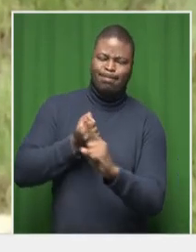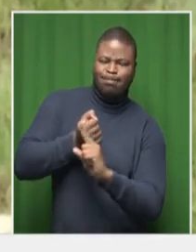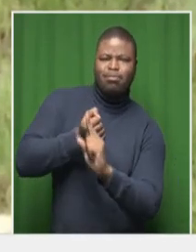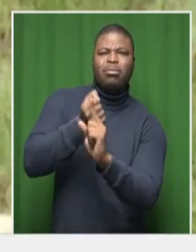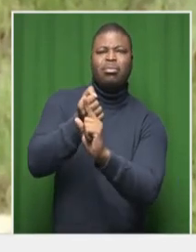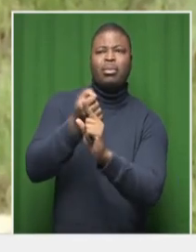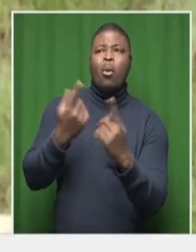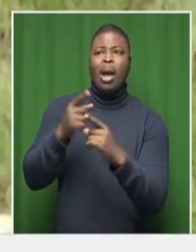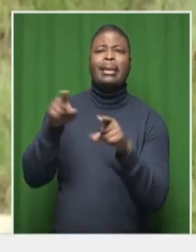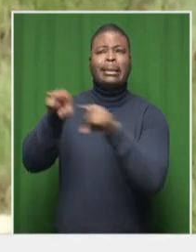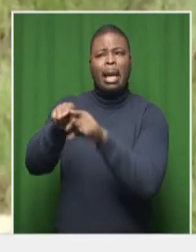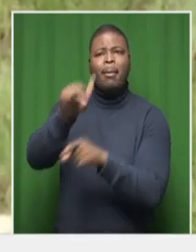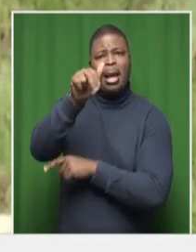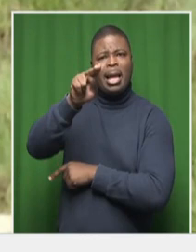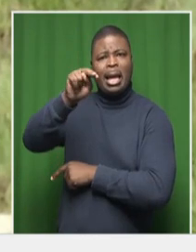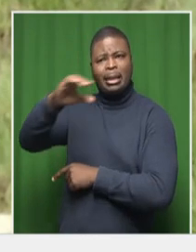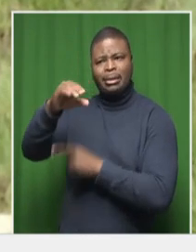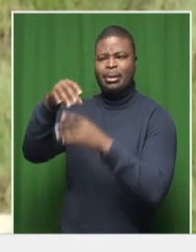ANC